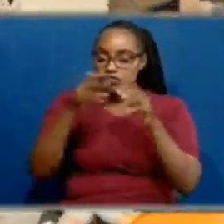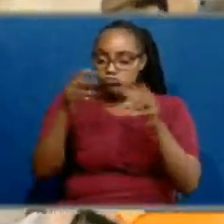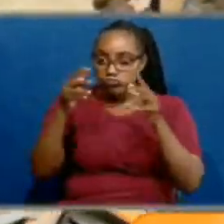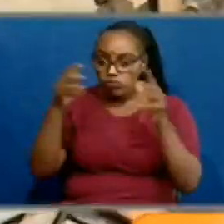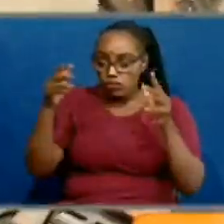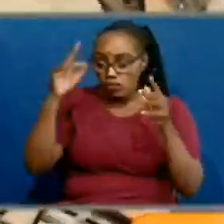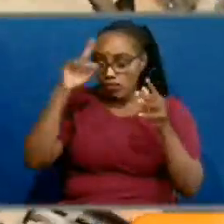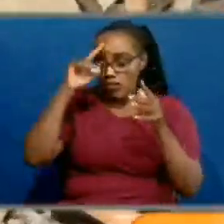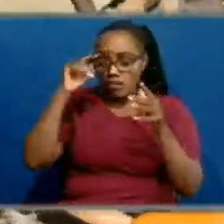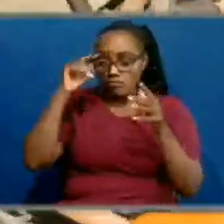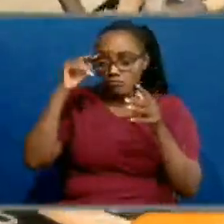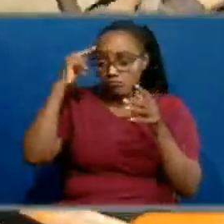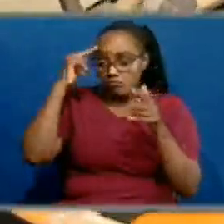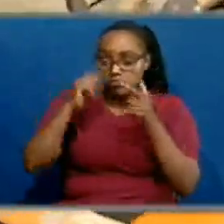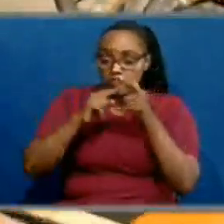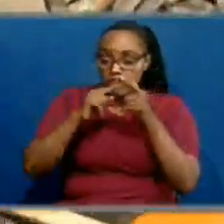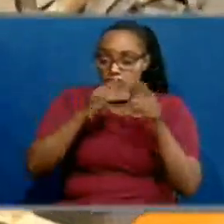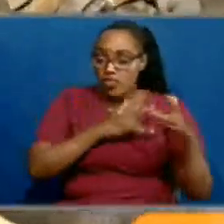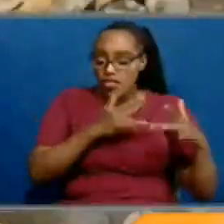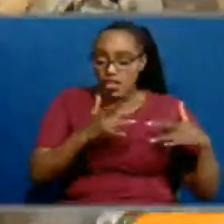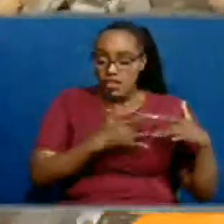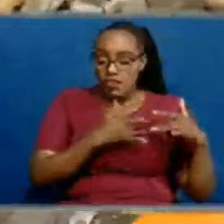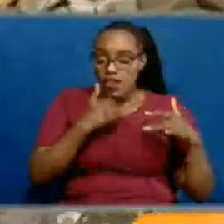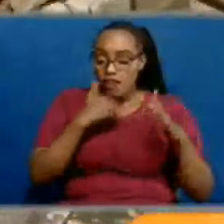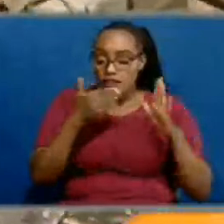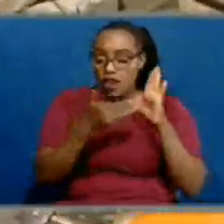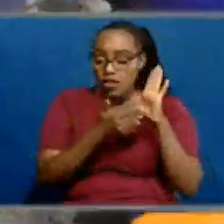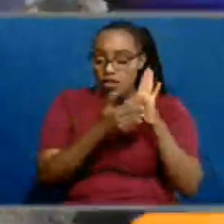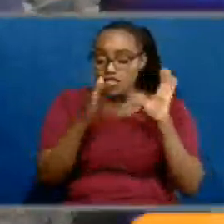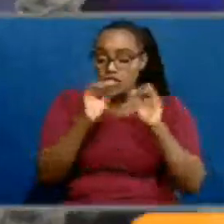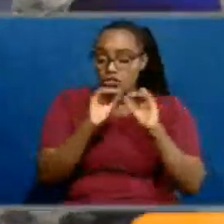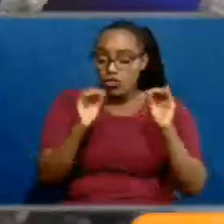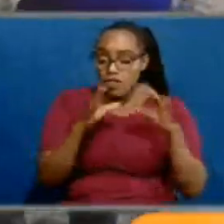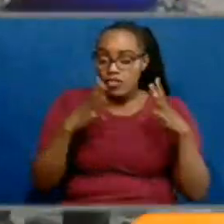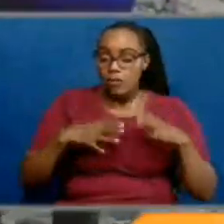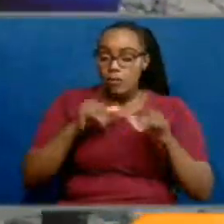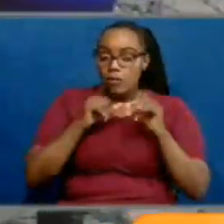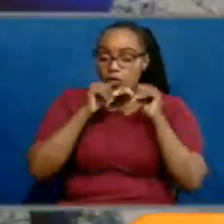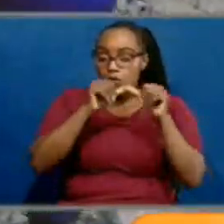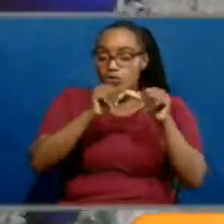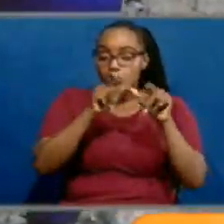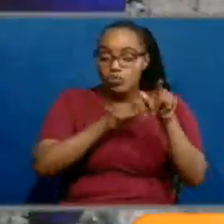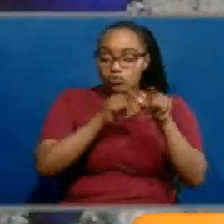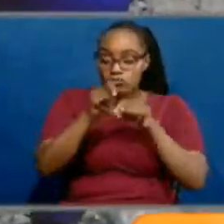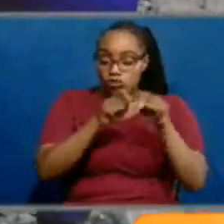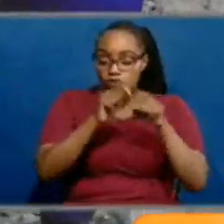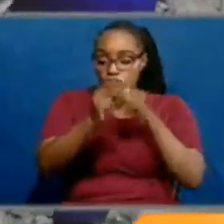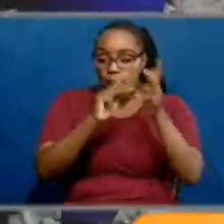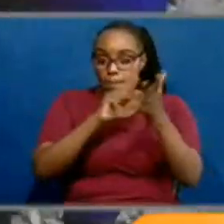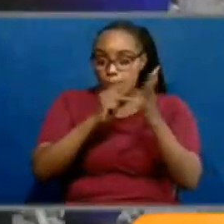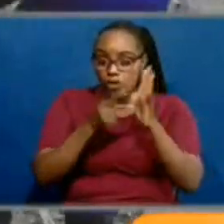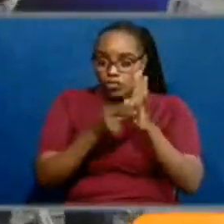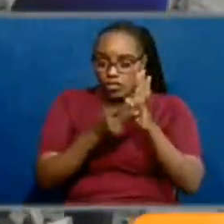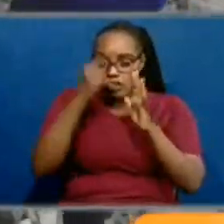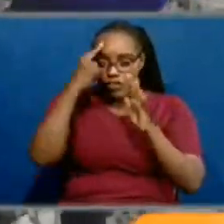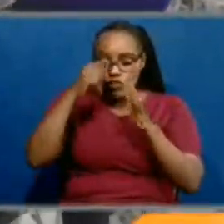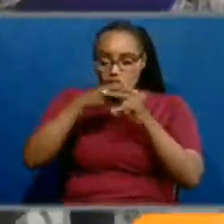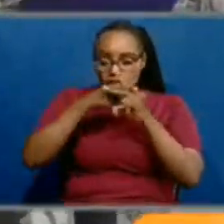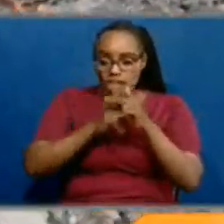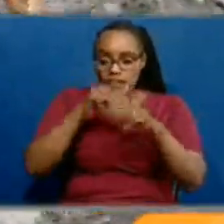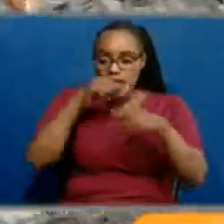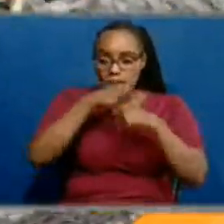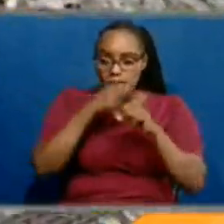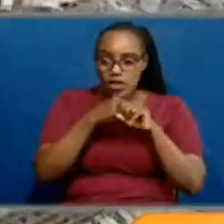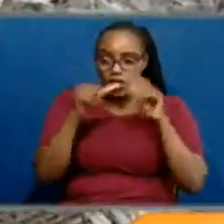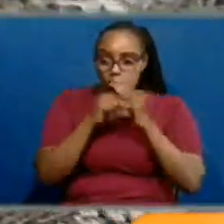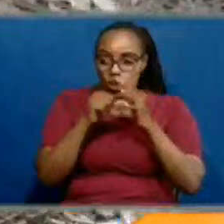professionals, concerns remain over unlicensed practitioners who continue to take on engineering projects, sometimes leading to